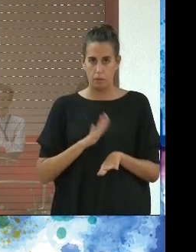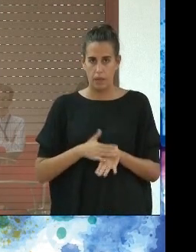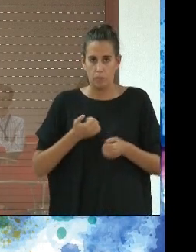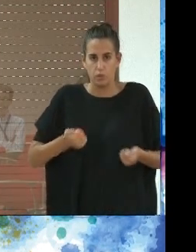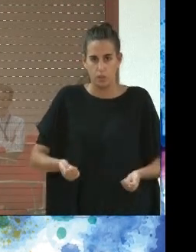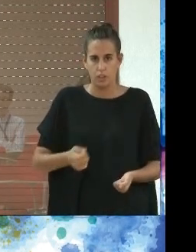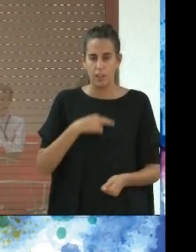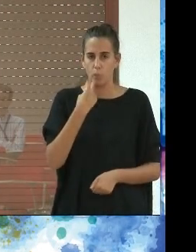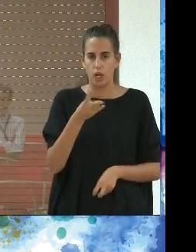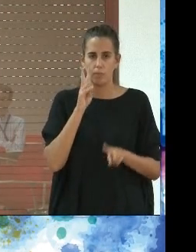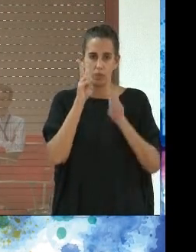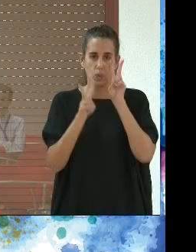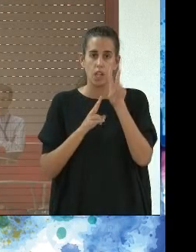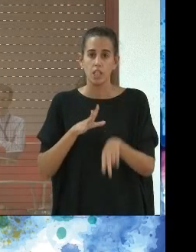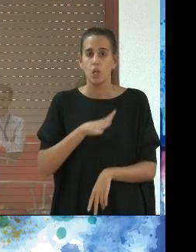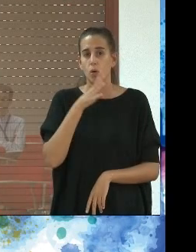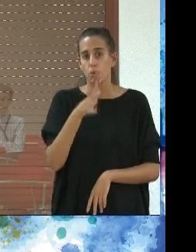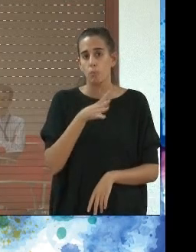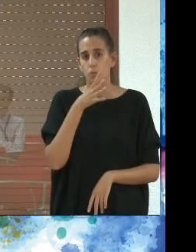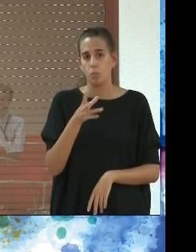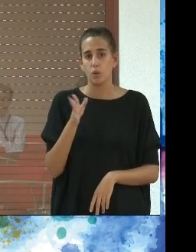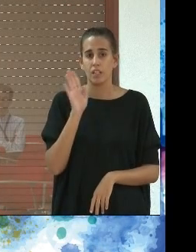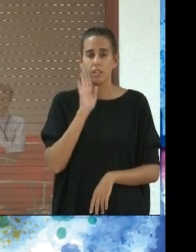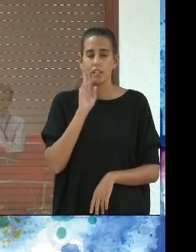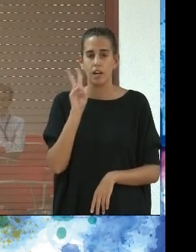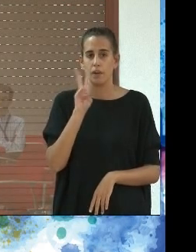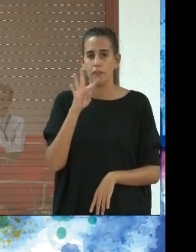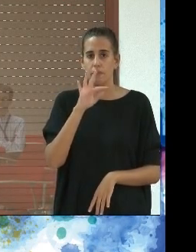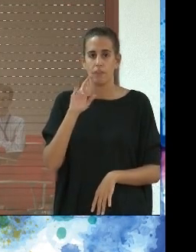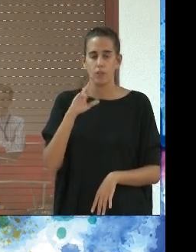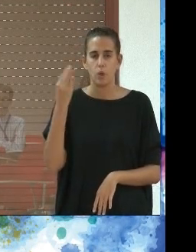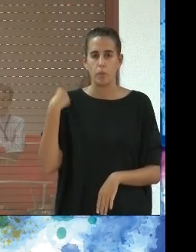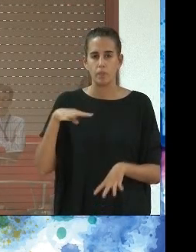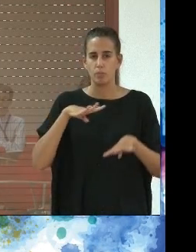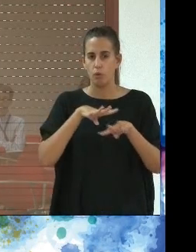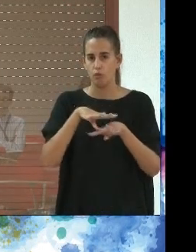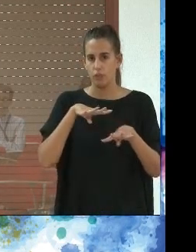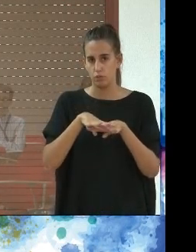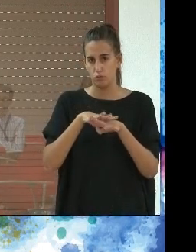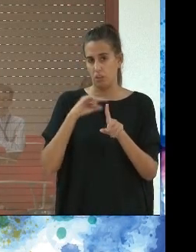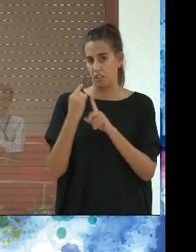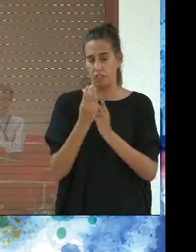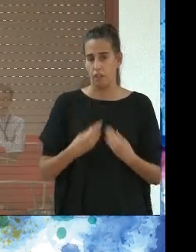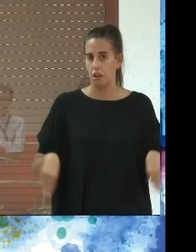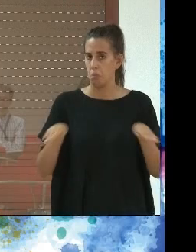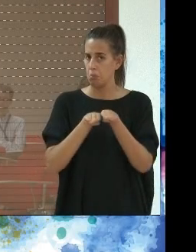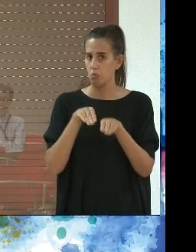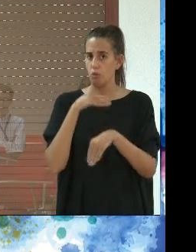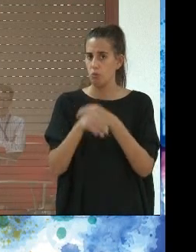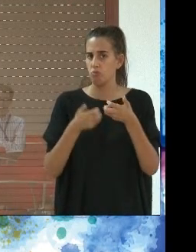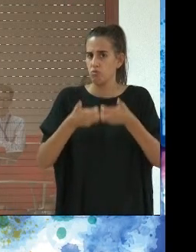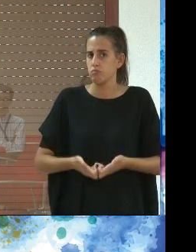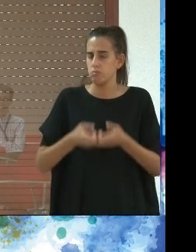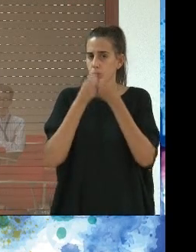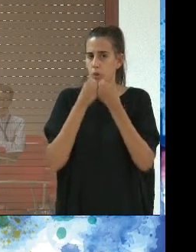finally, we're only using 2 to detect SSBP, but we're using 12 electrodes because, as Victor